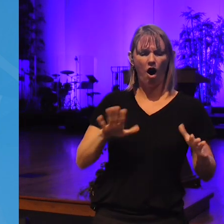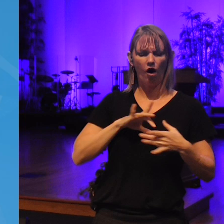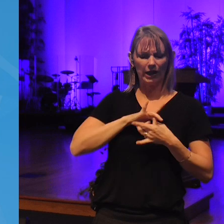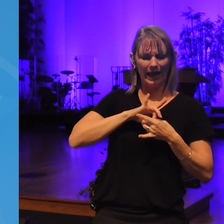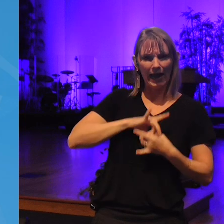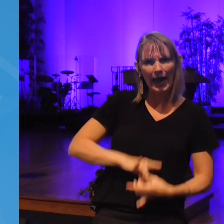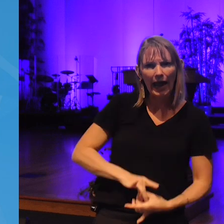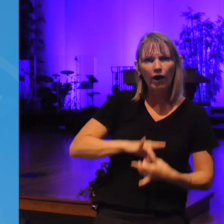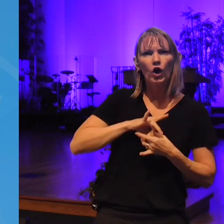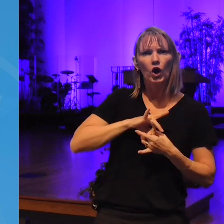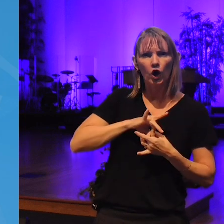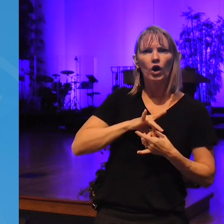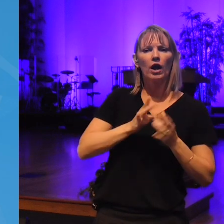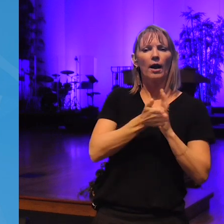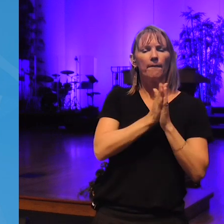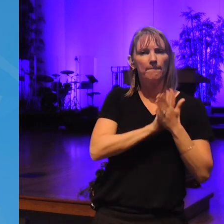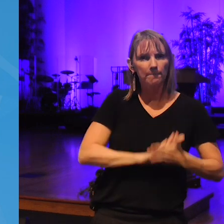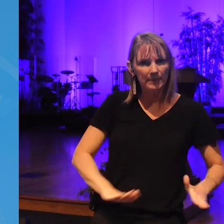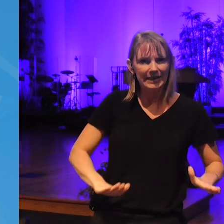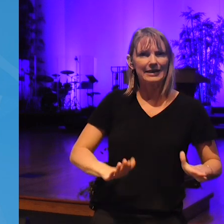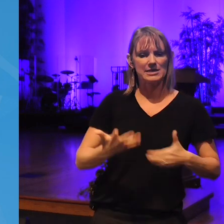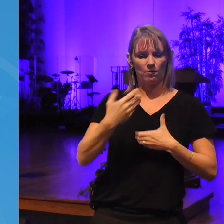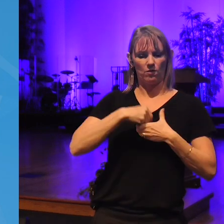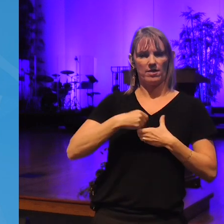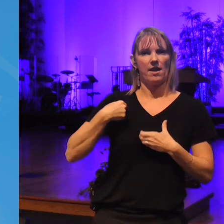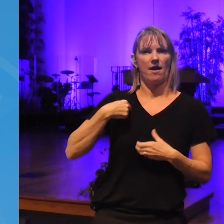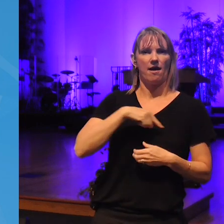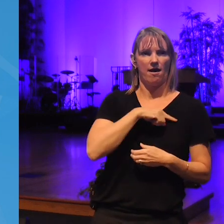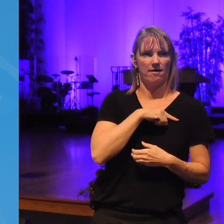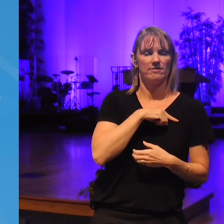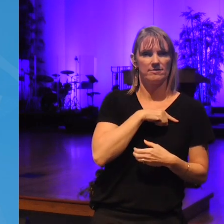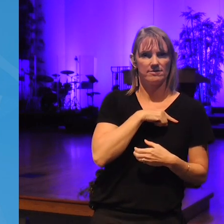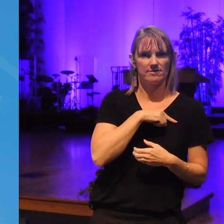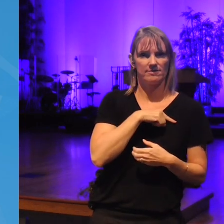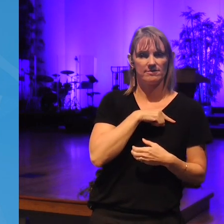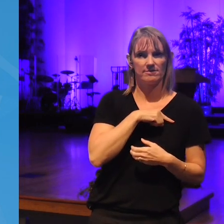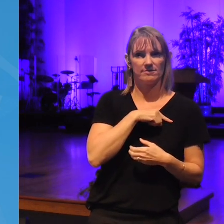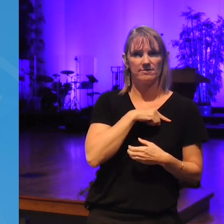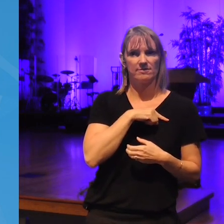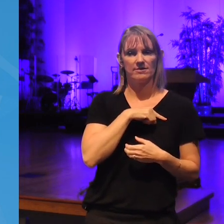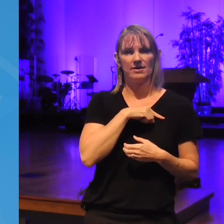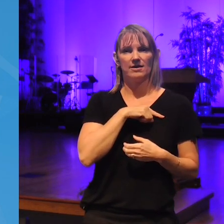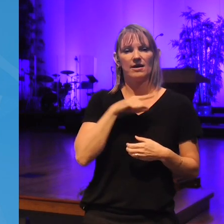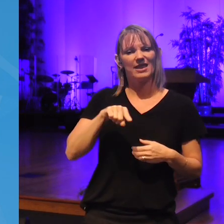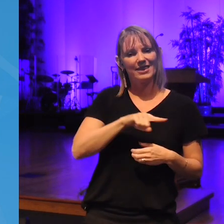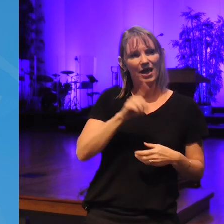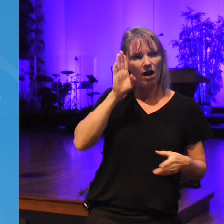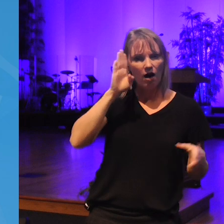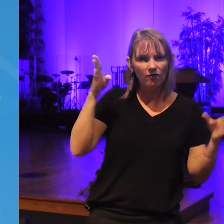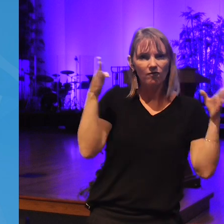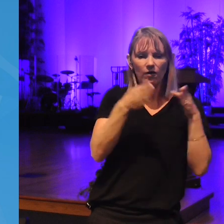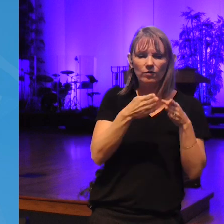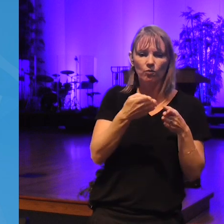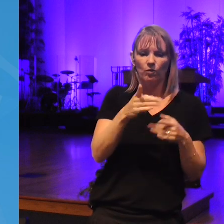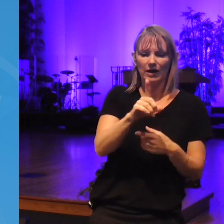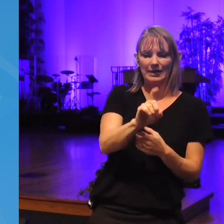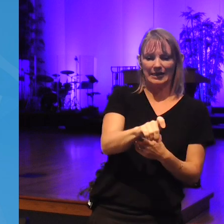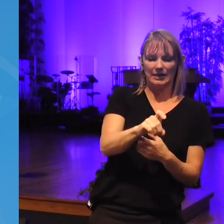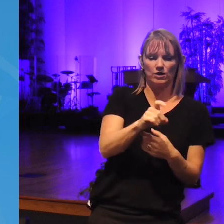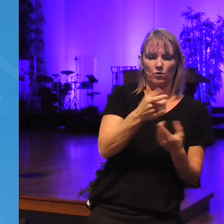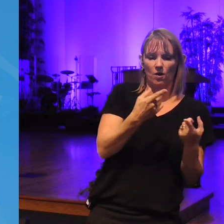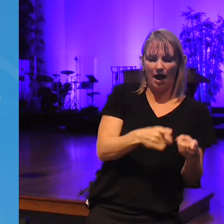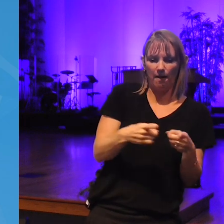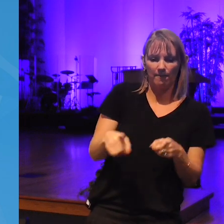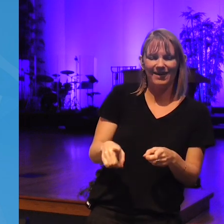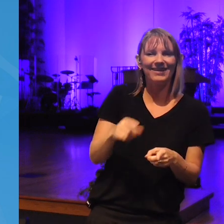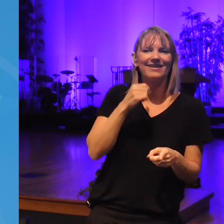anchored in the peace and the poise within us. And they are focused on what needs to happen without